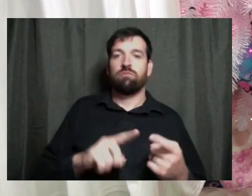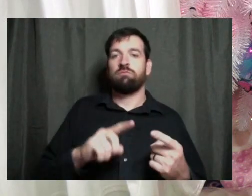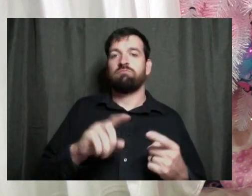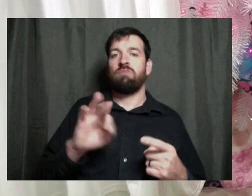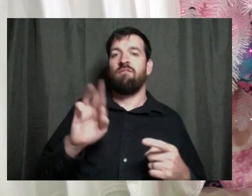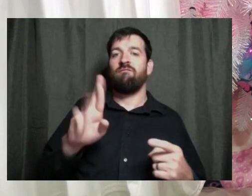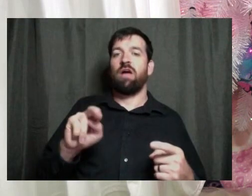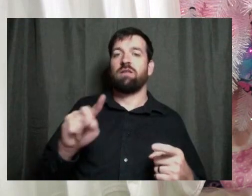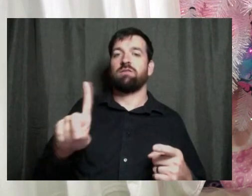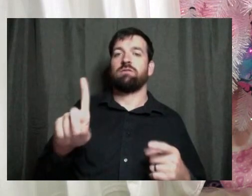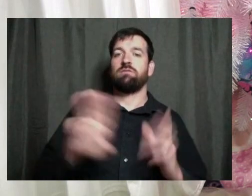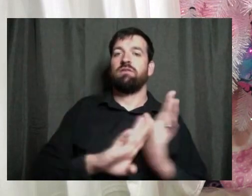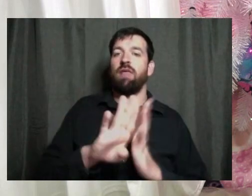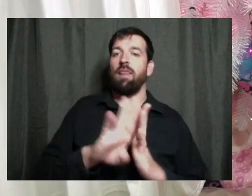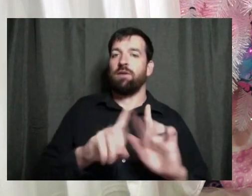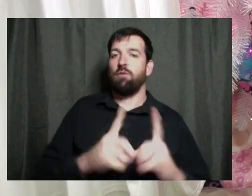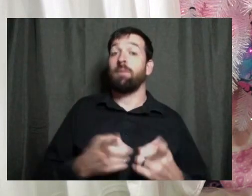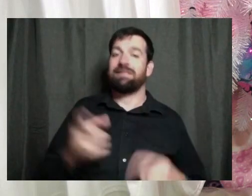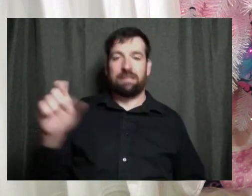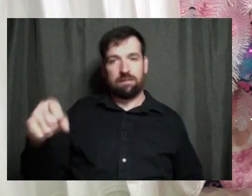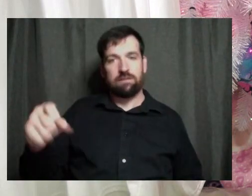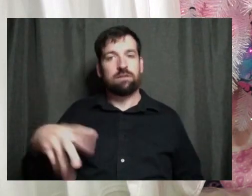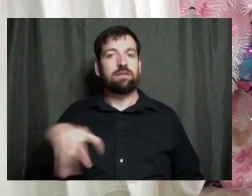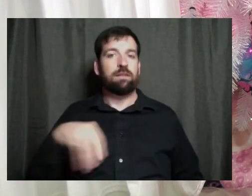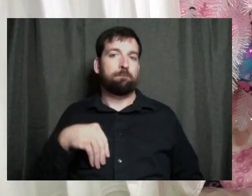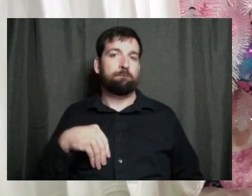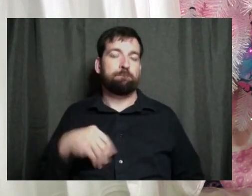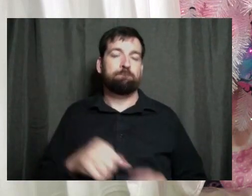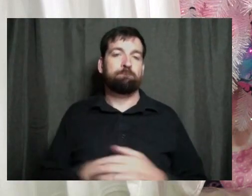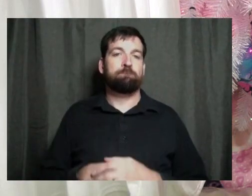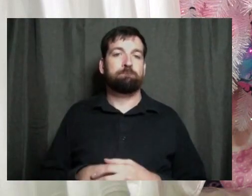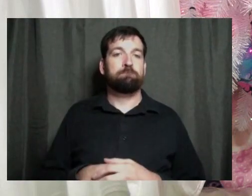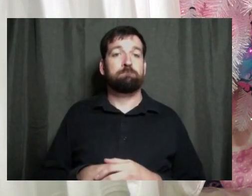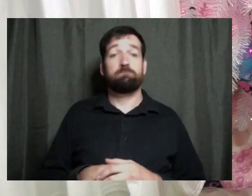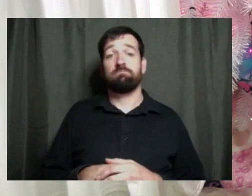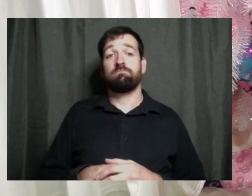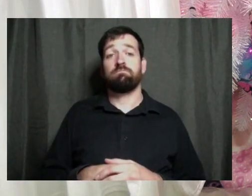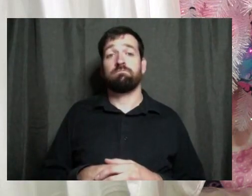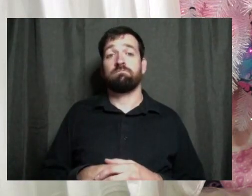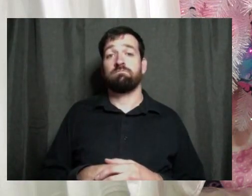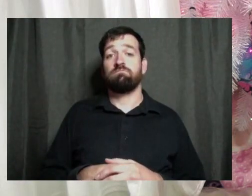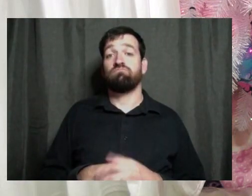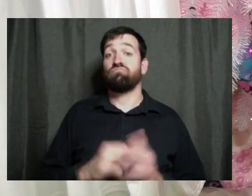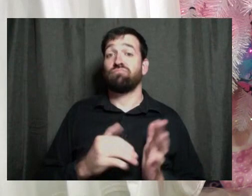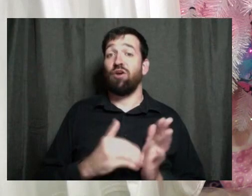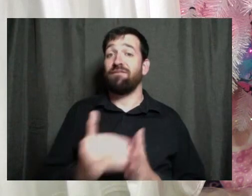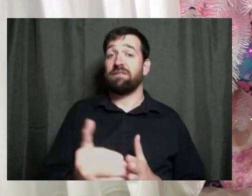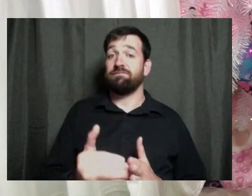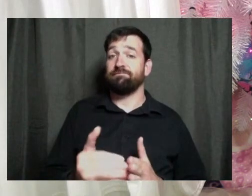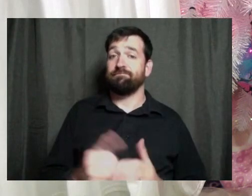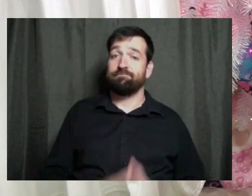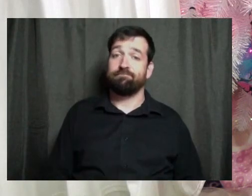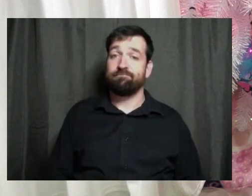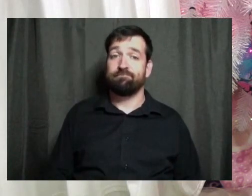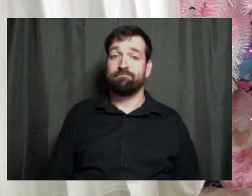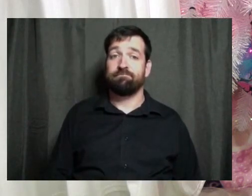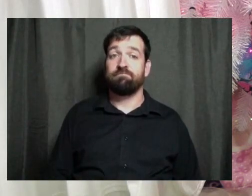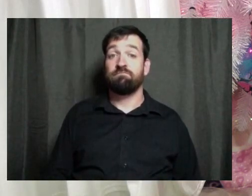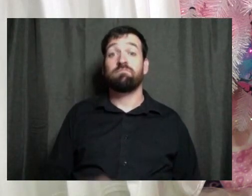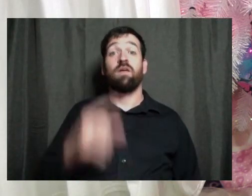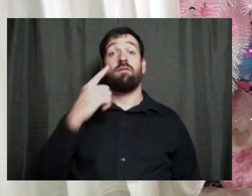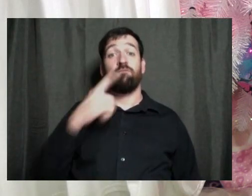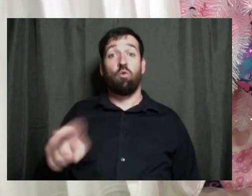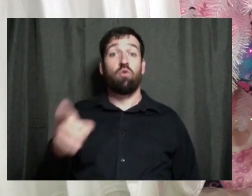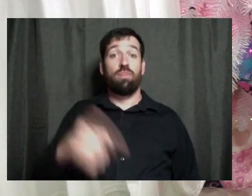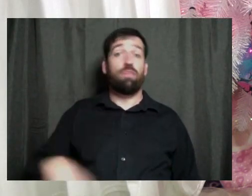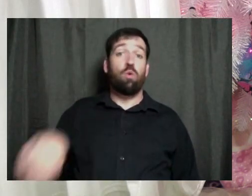So yes, we do take donations, and we do that often. And it's for those donations